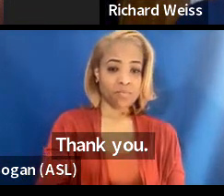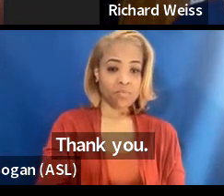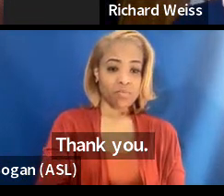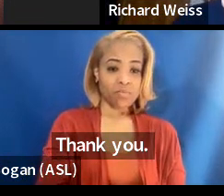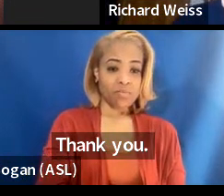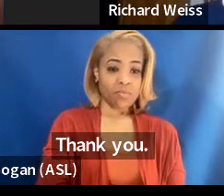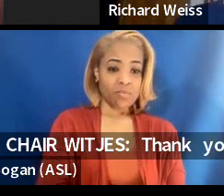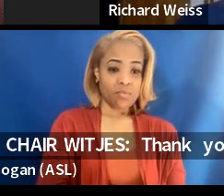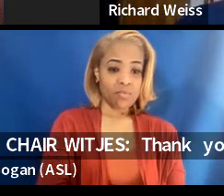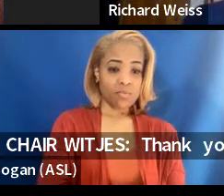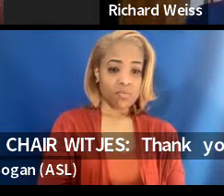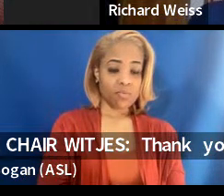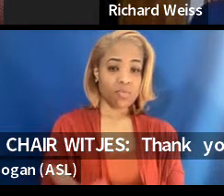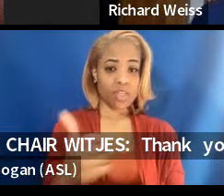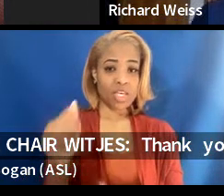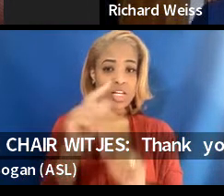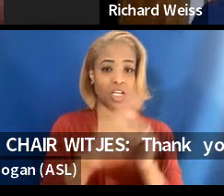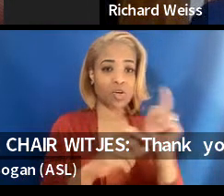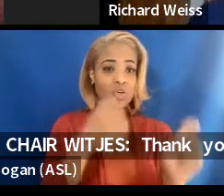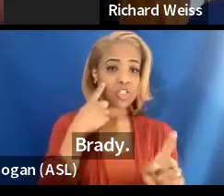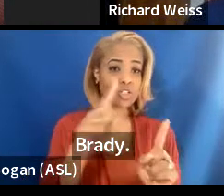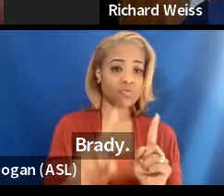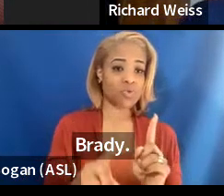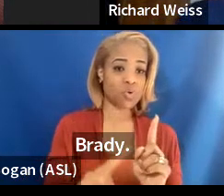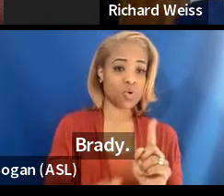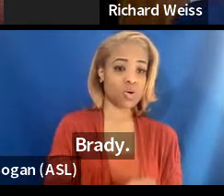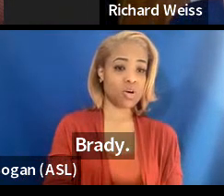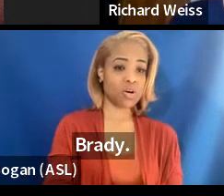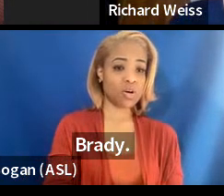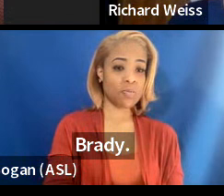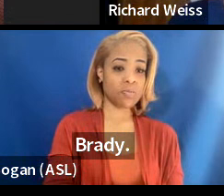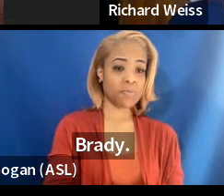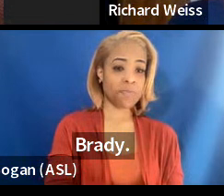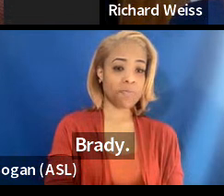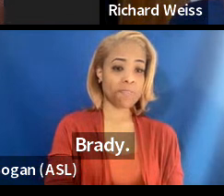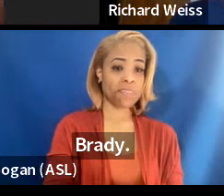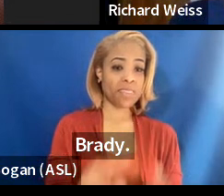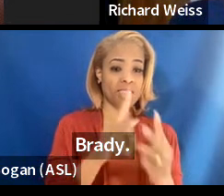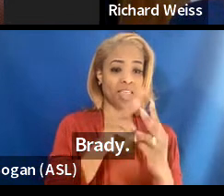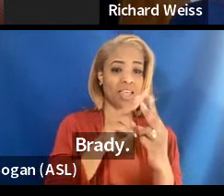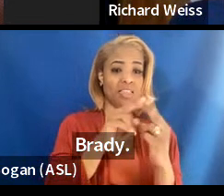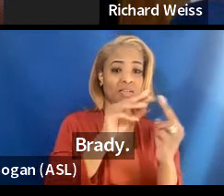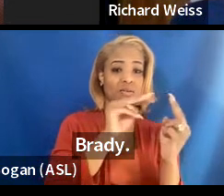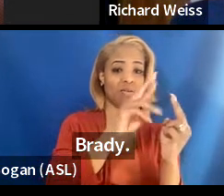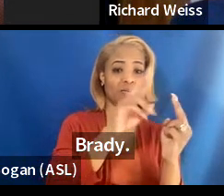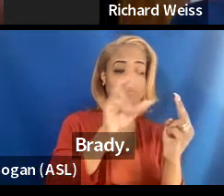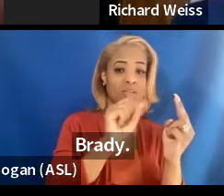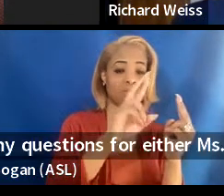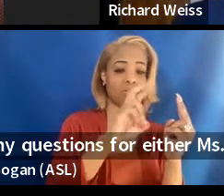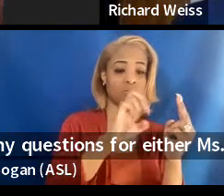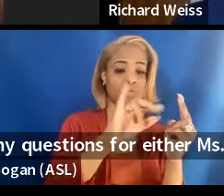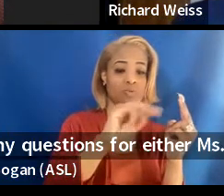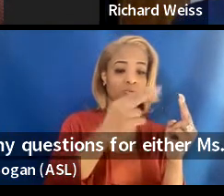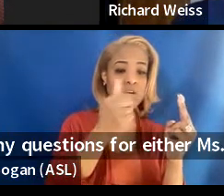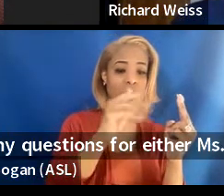Any questions for either Ms. Reinhart or Mr. Brady from anybody?